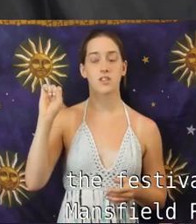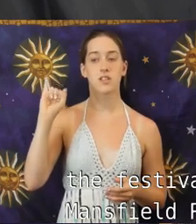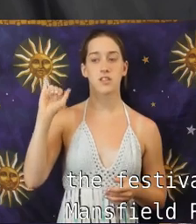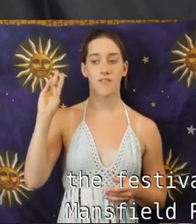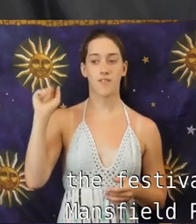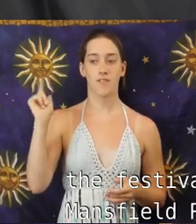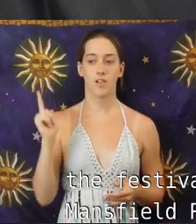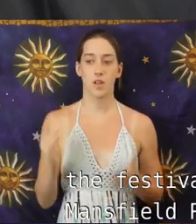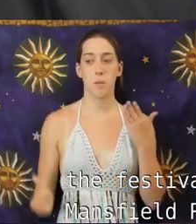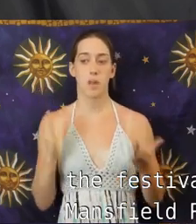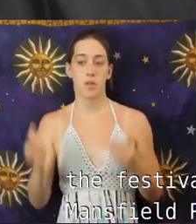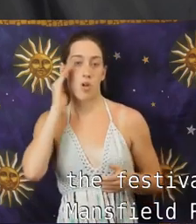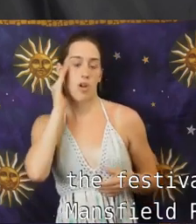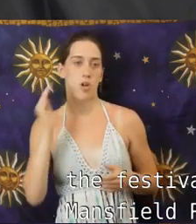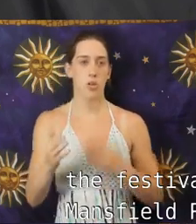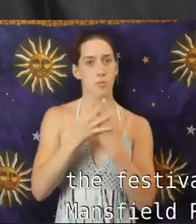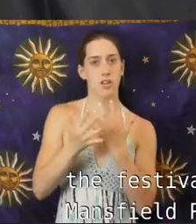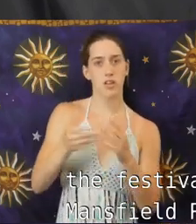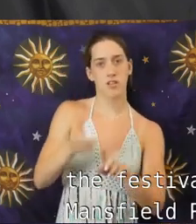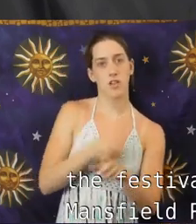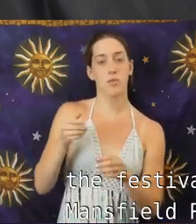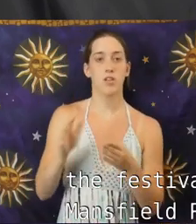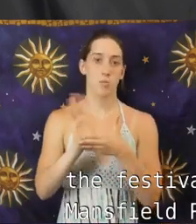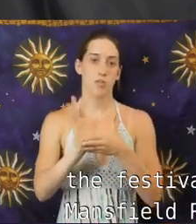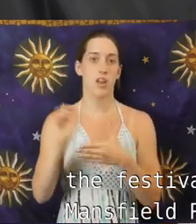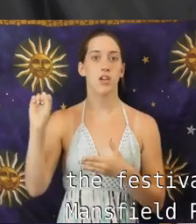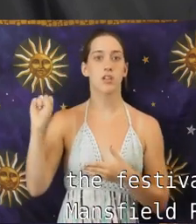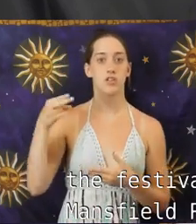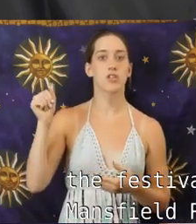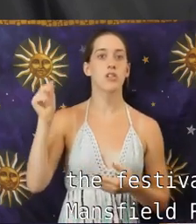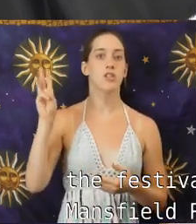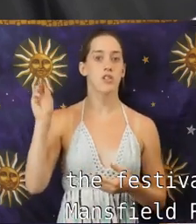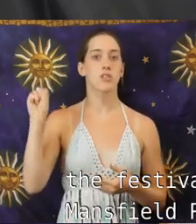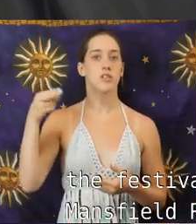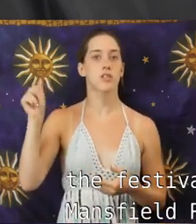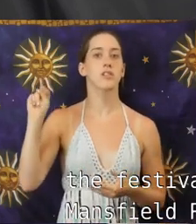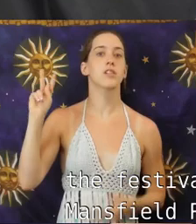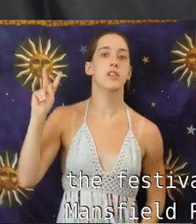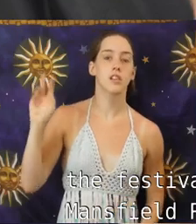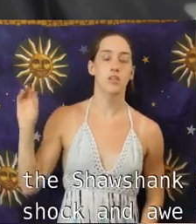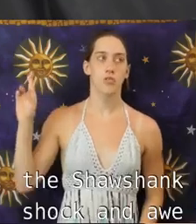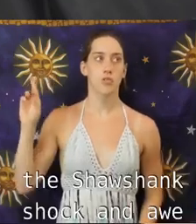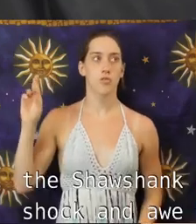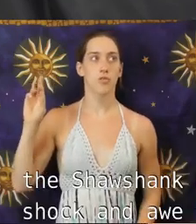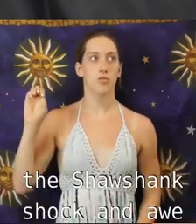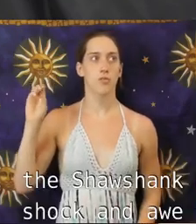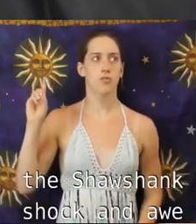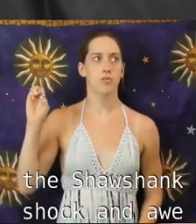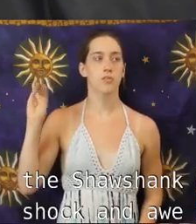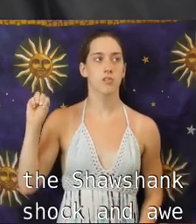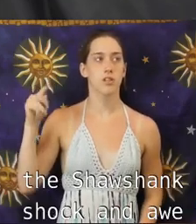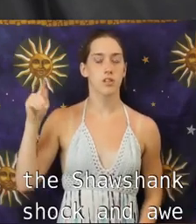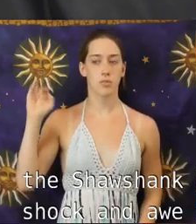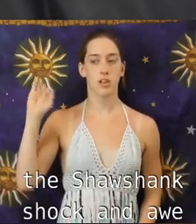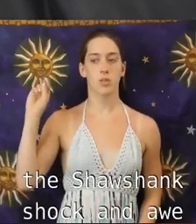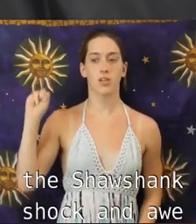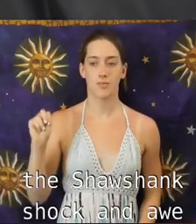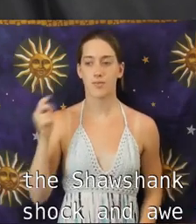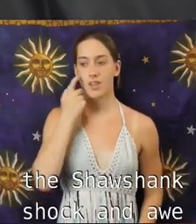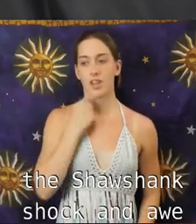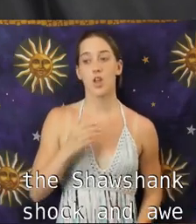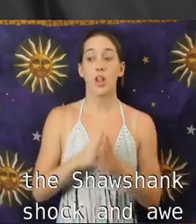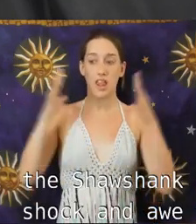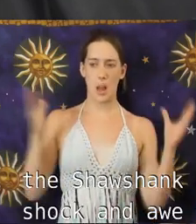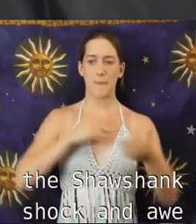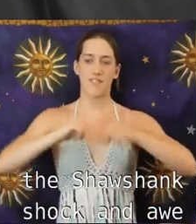festival itself, you may be familiar with the Mansfield Reformatory as the filming location for the Shawshank Redemption, which to